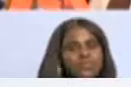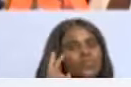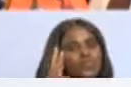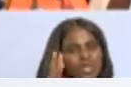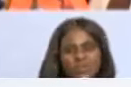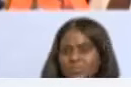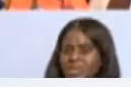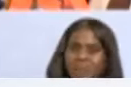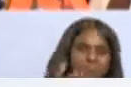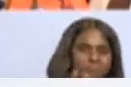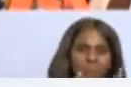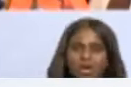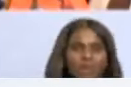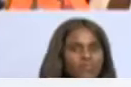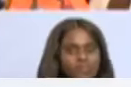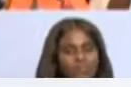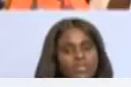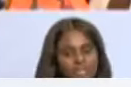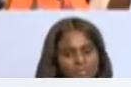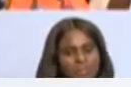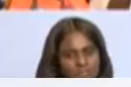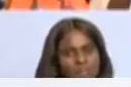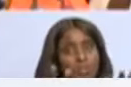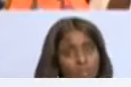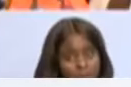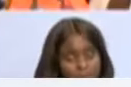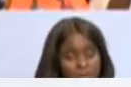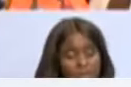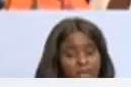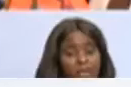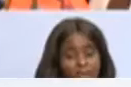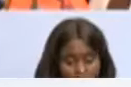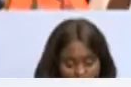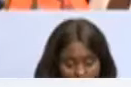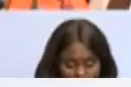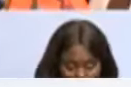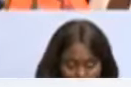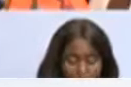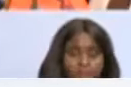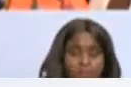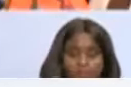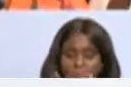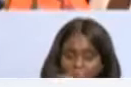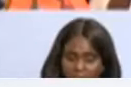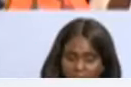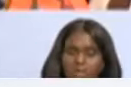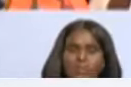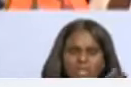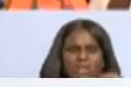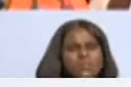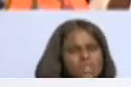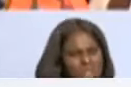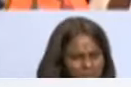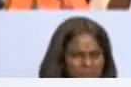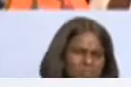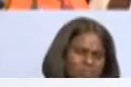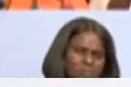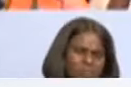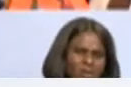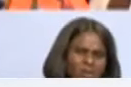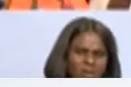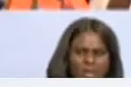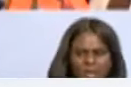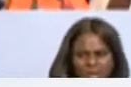it. And I want us in this house to believe in ourselves. Where we fall